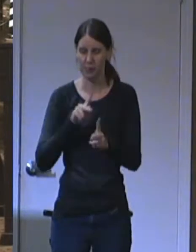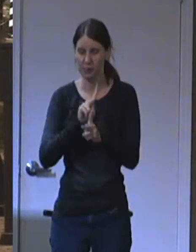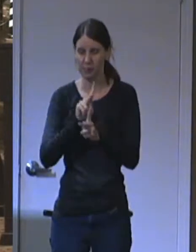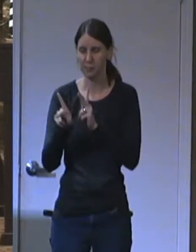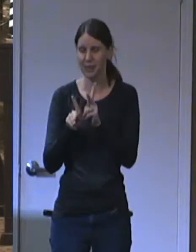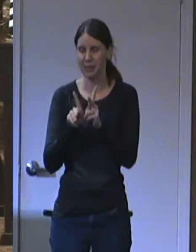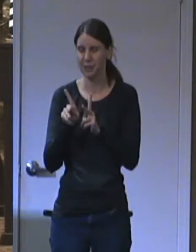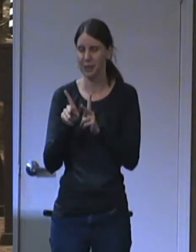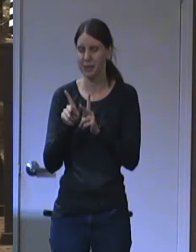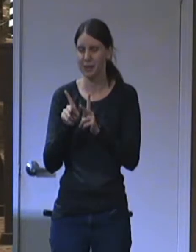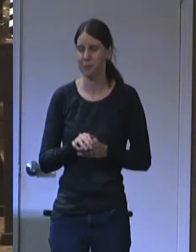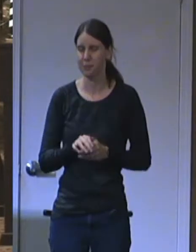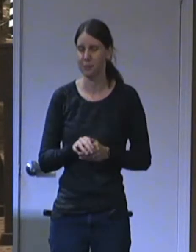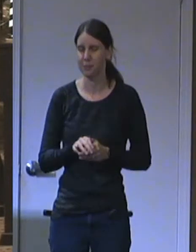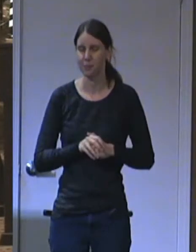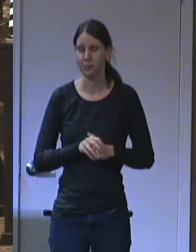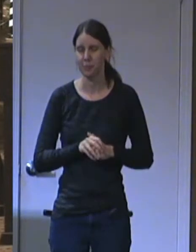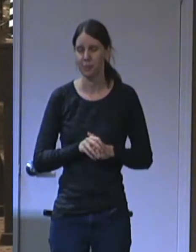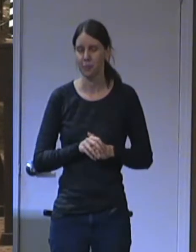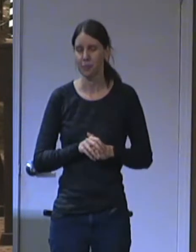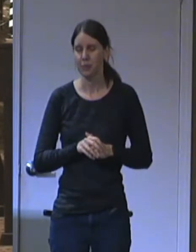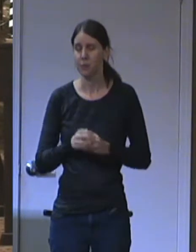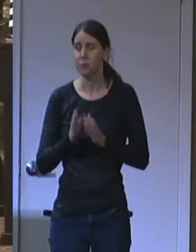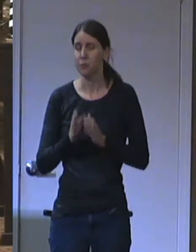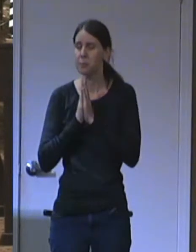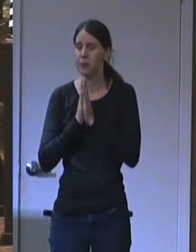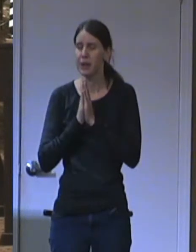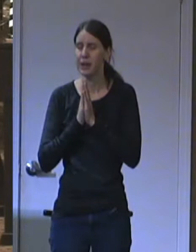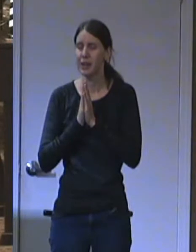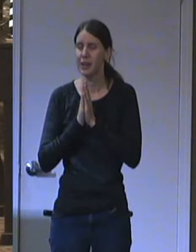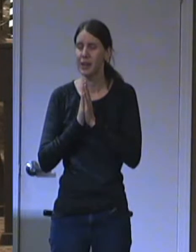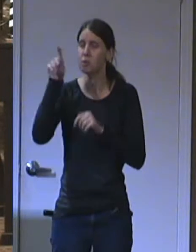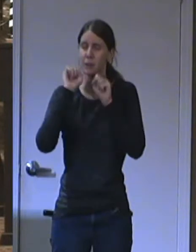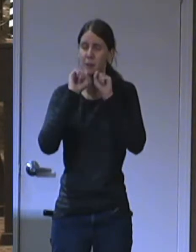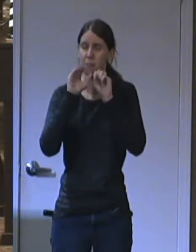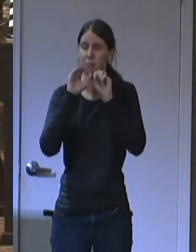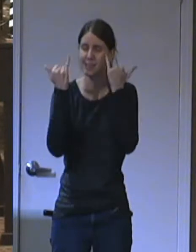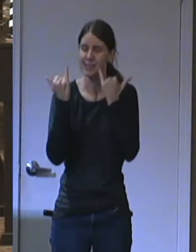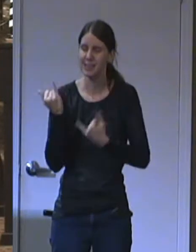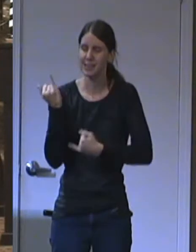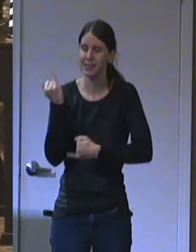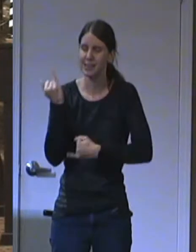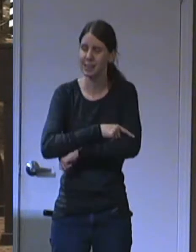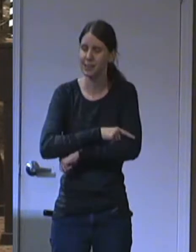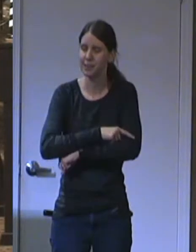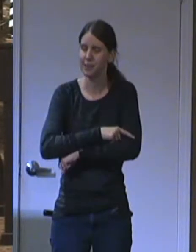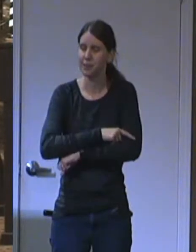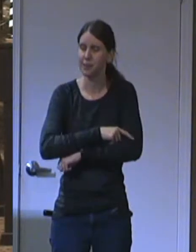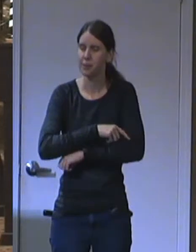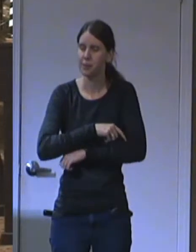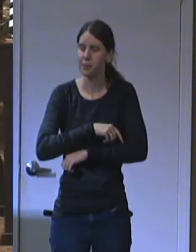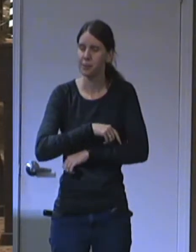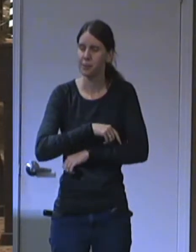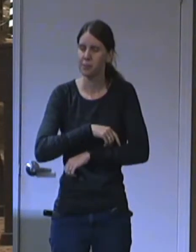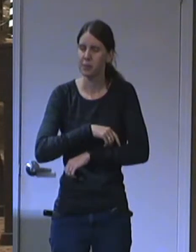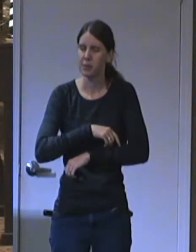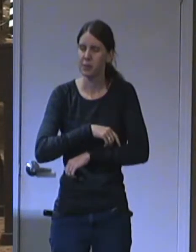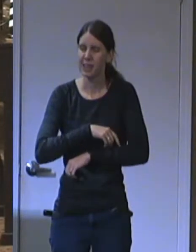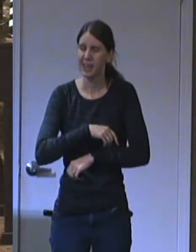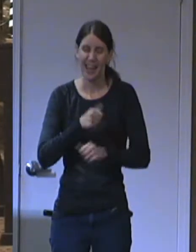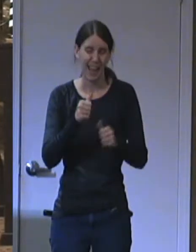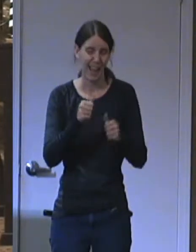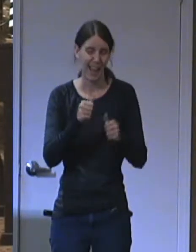local called out assembly. We pray, Lord, for your blessing on this day. Lord, that you would take away